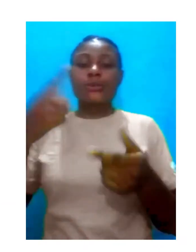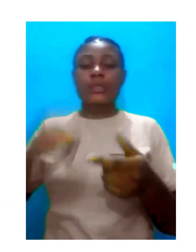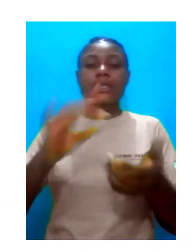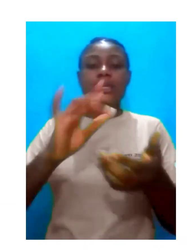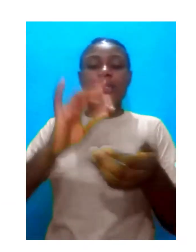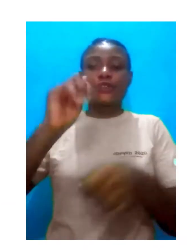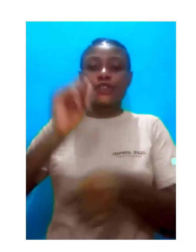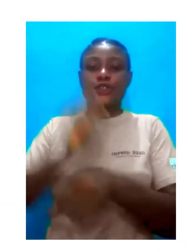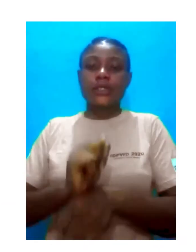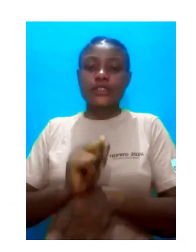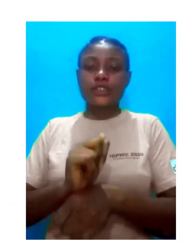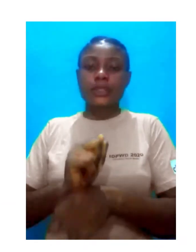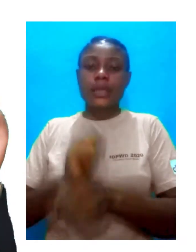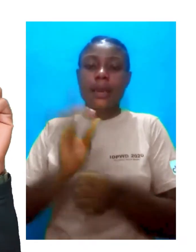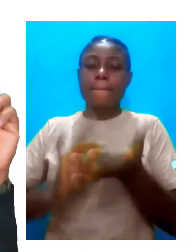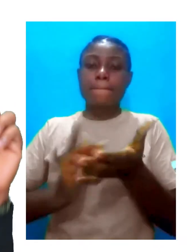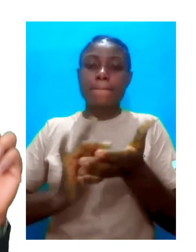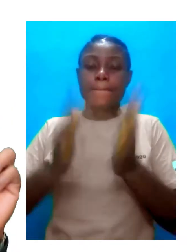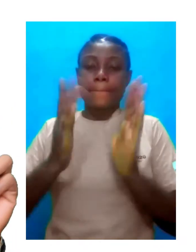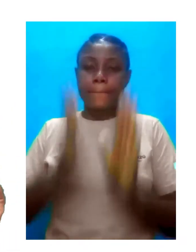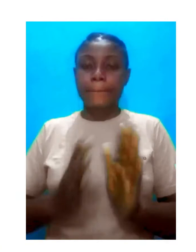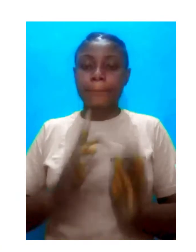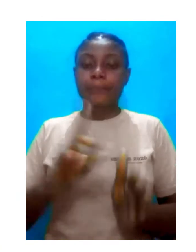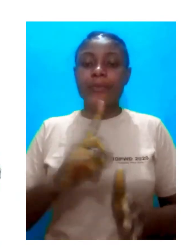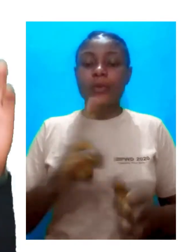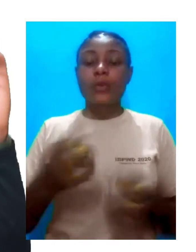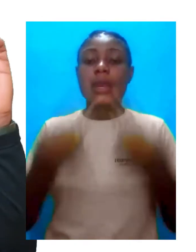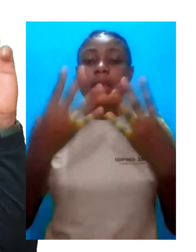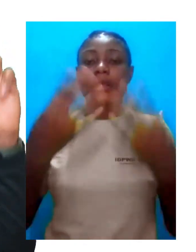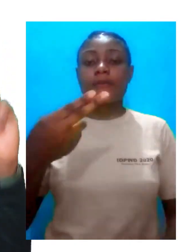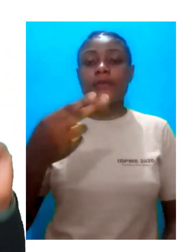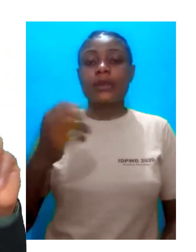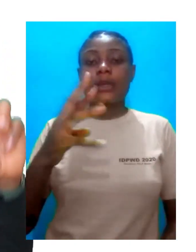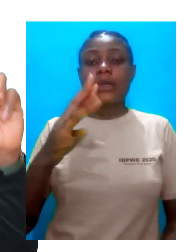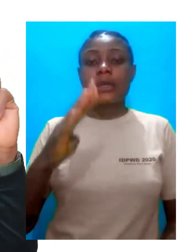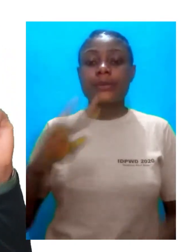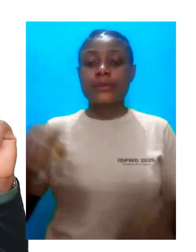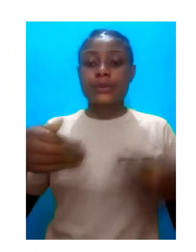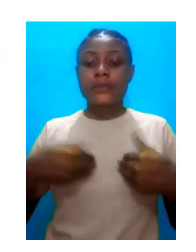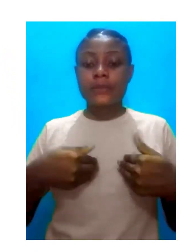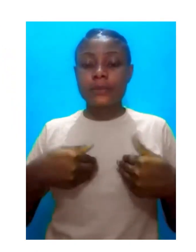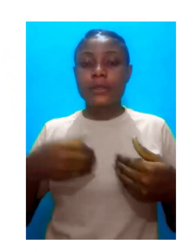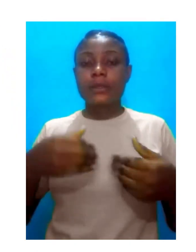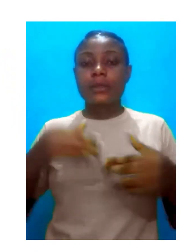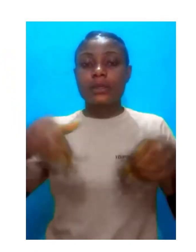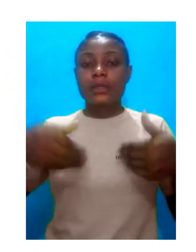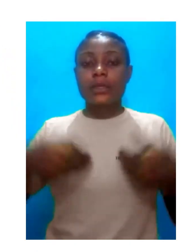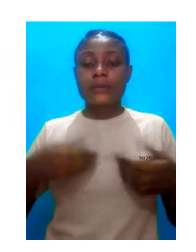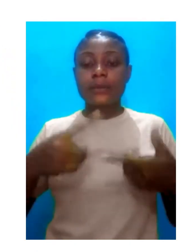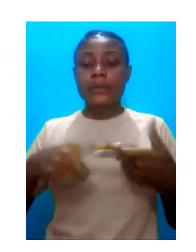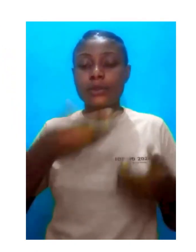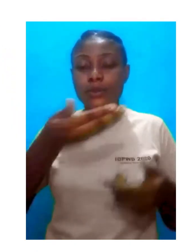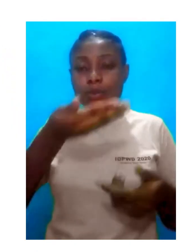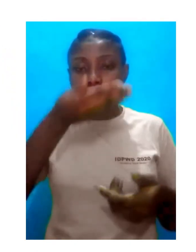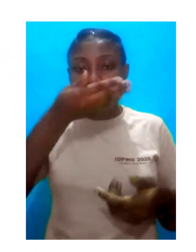the hospital to the herbalist, where a lot of herbs given to